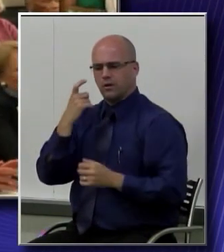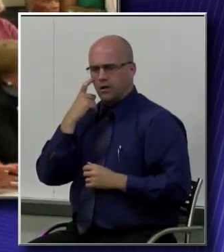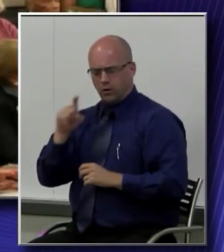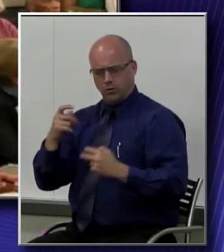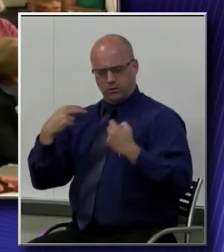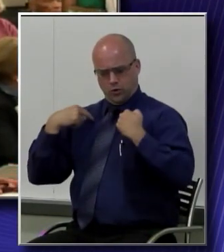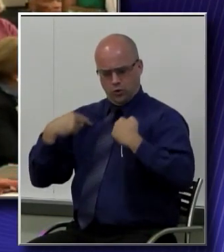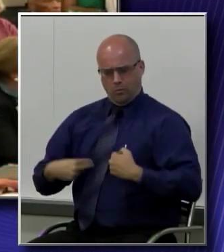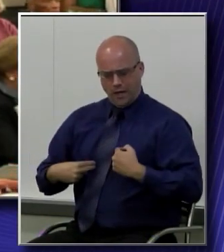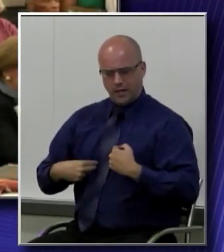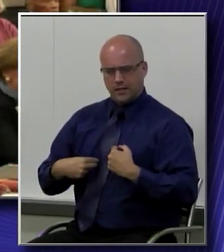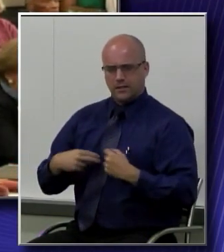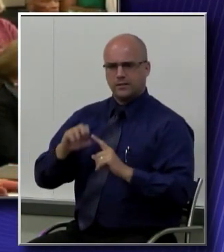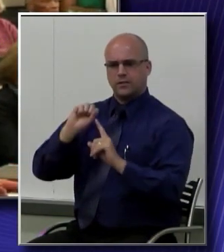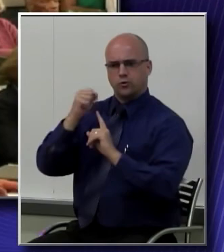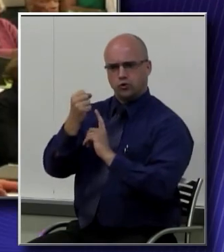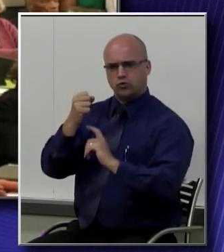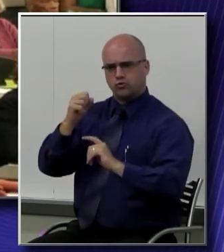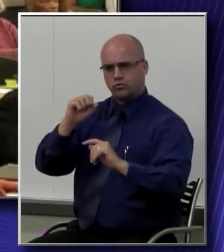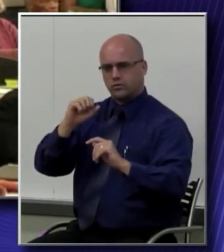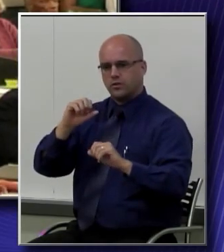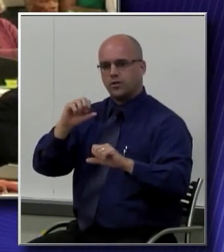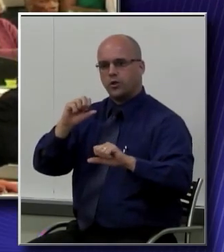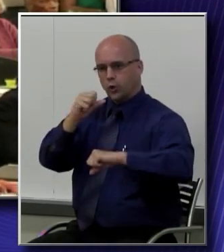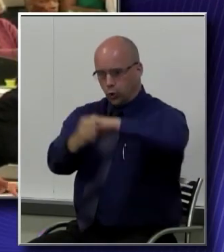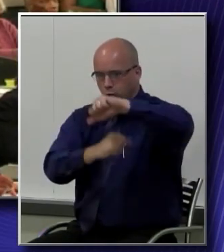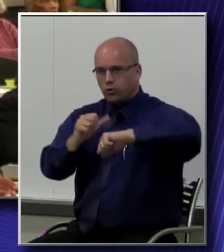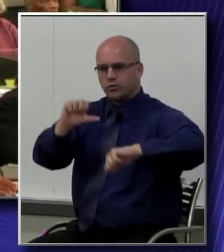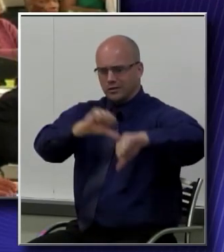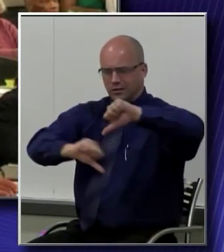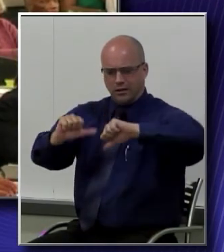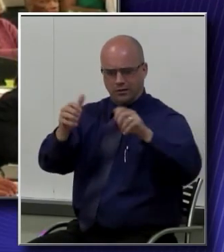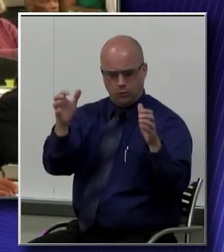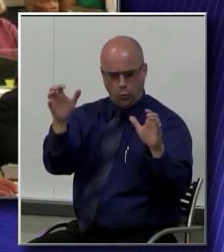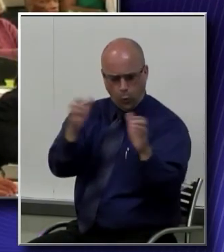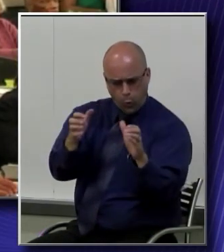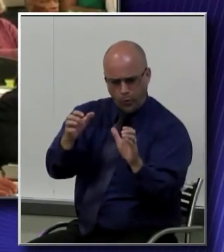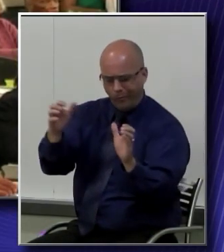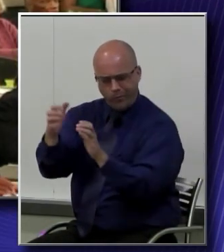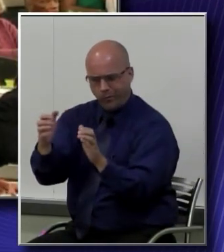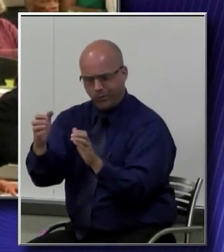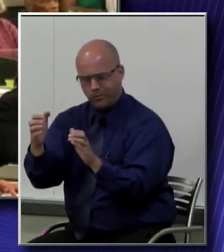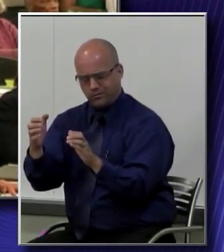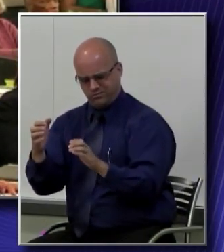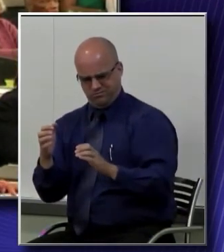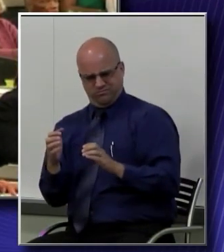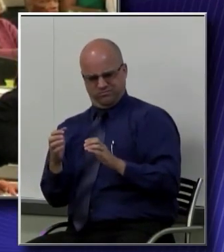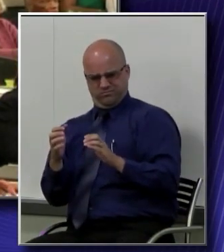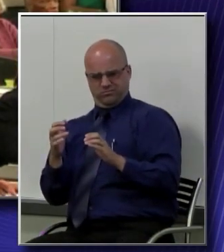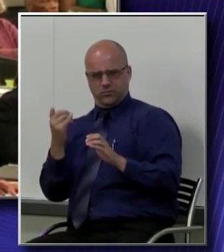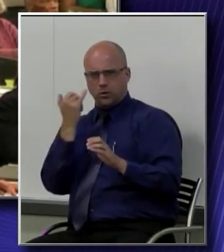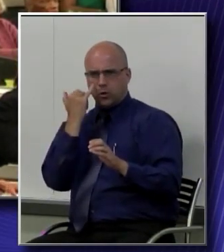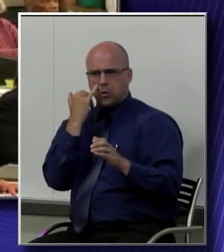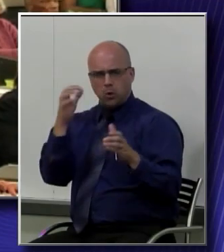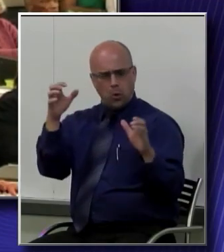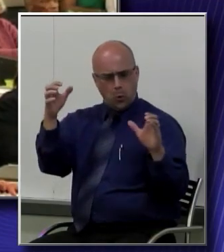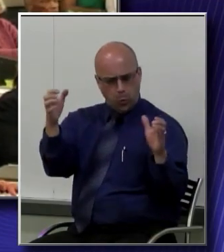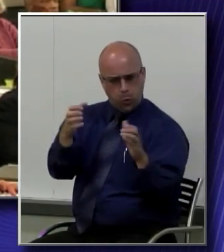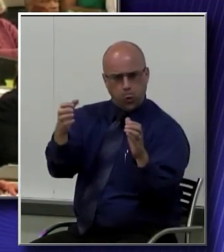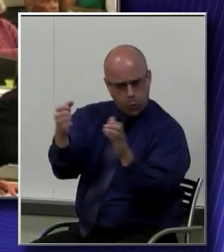social science, because if you don't expand and develop humanities and social science, you're shrinking